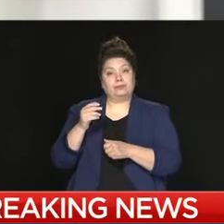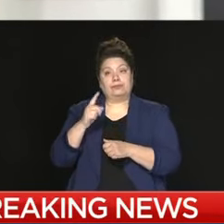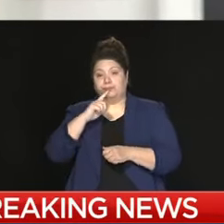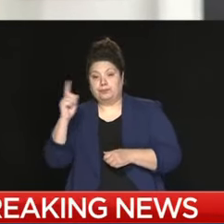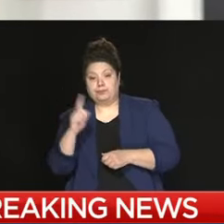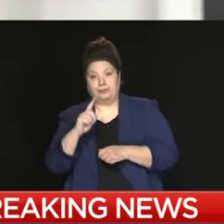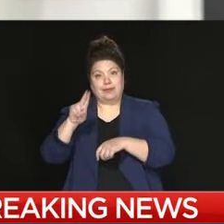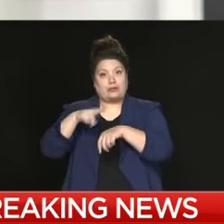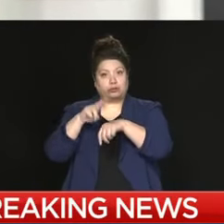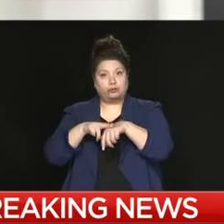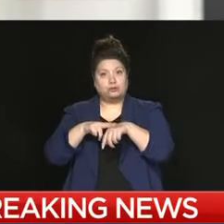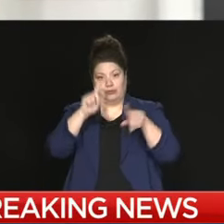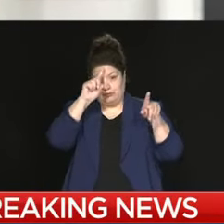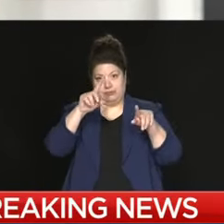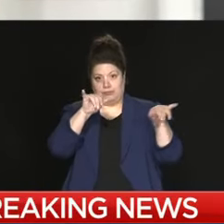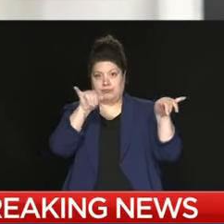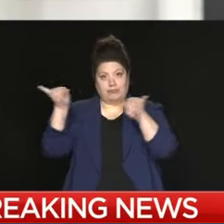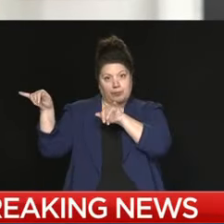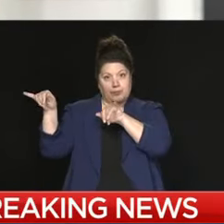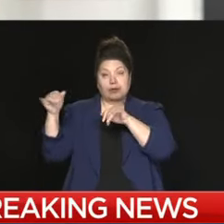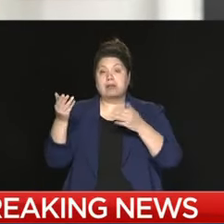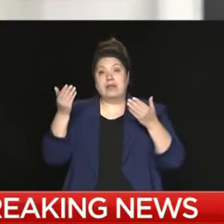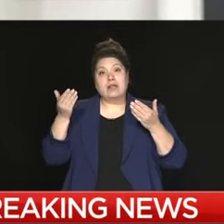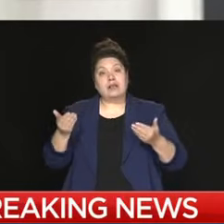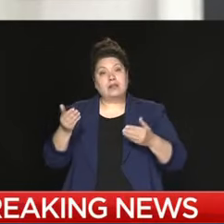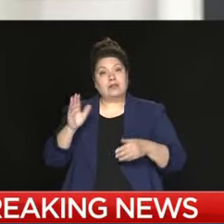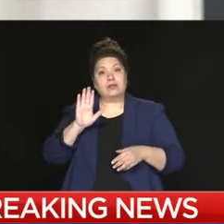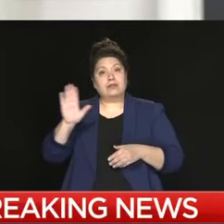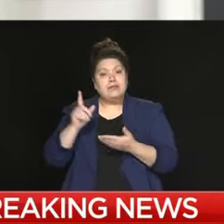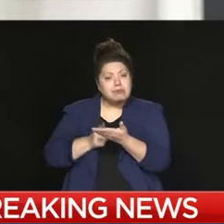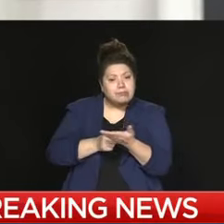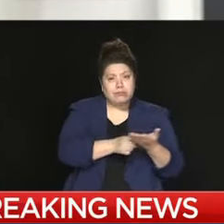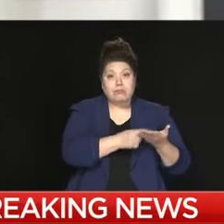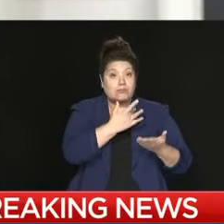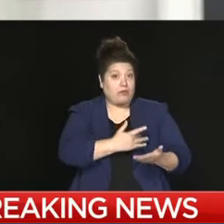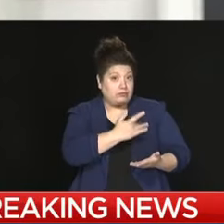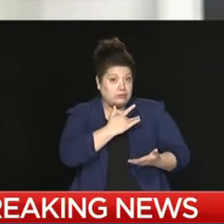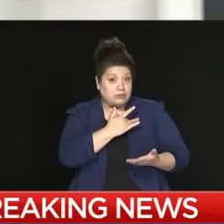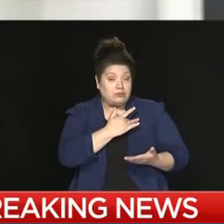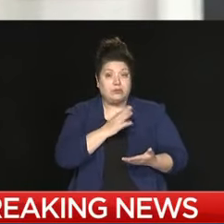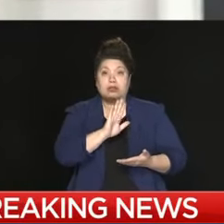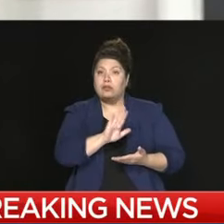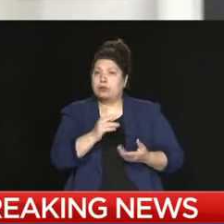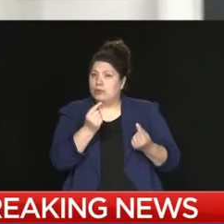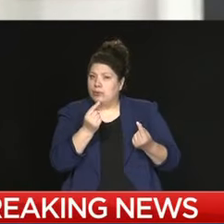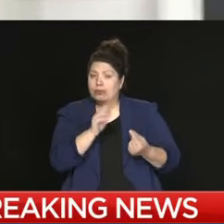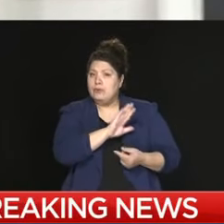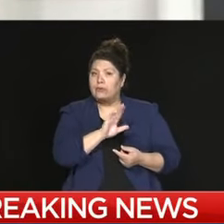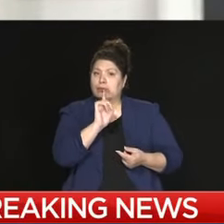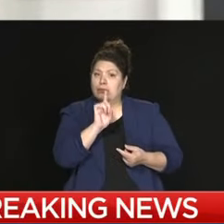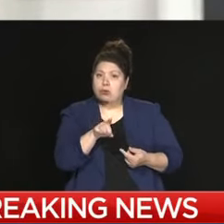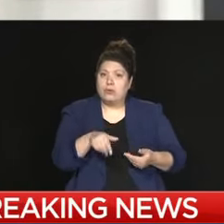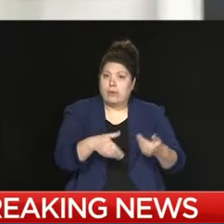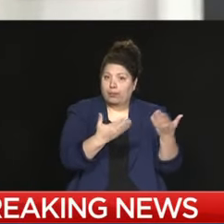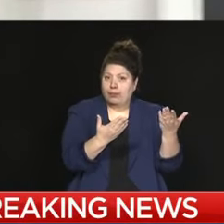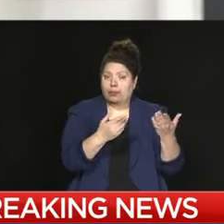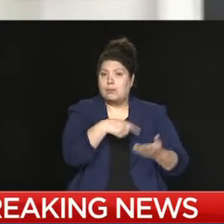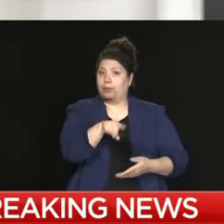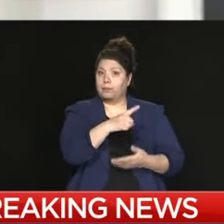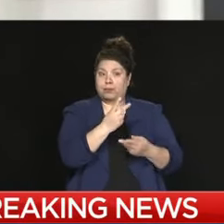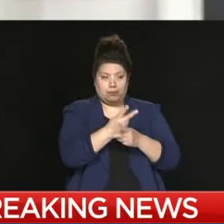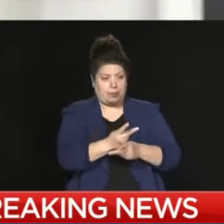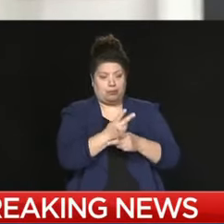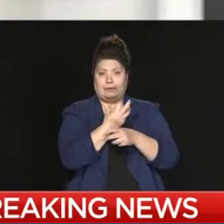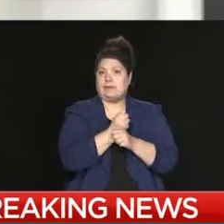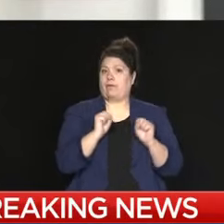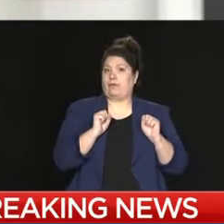territorial governments, to implement principles and recommendations that will ensure the safety of citizens. Let